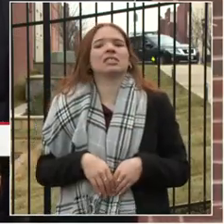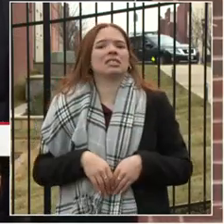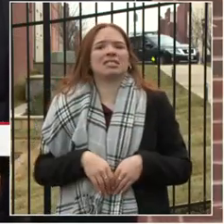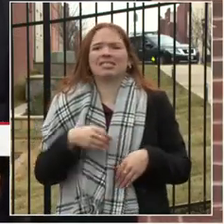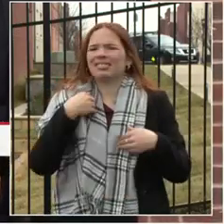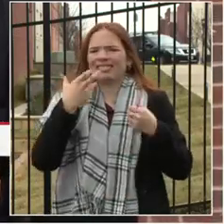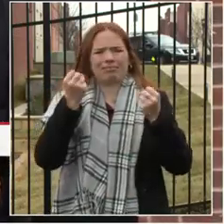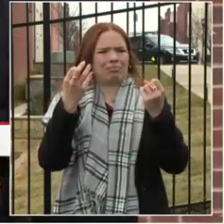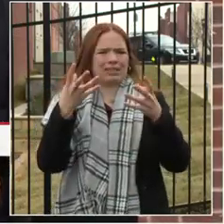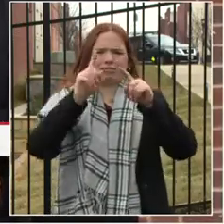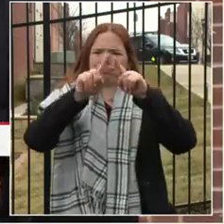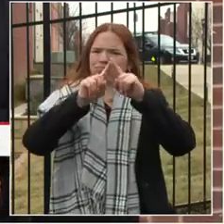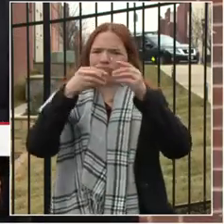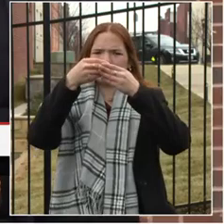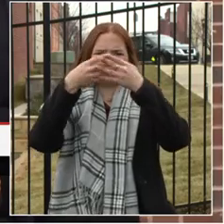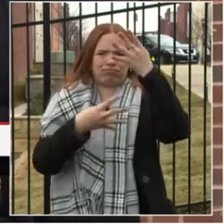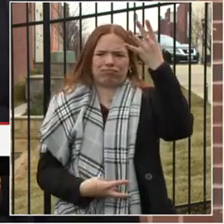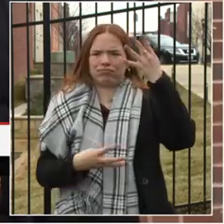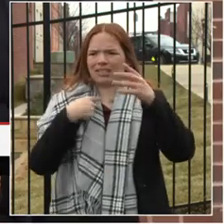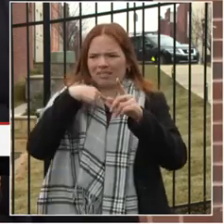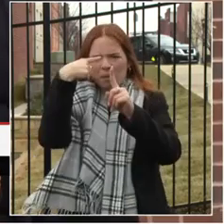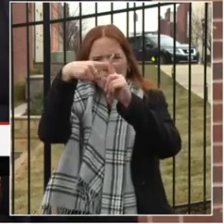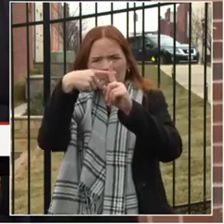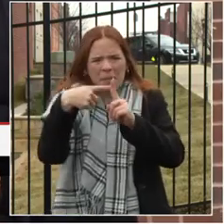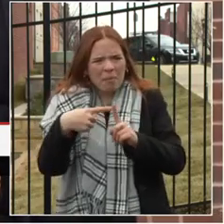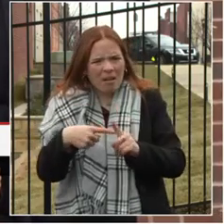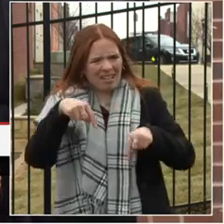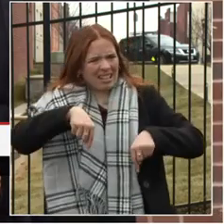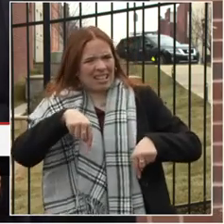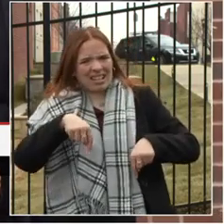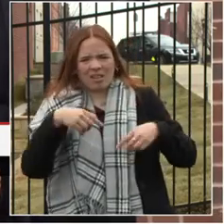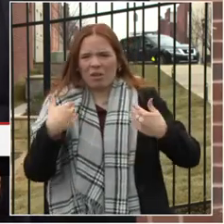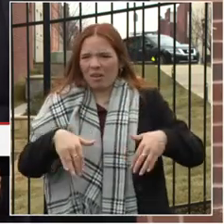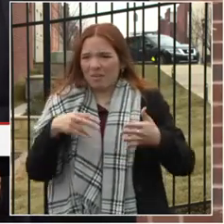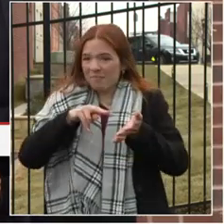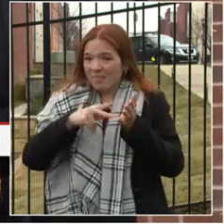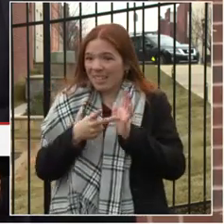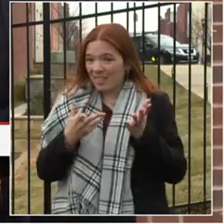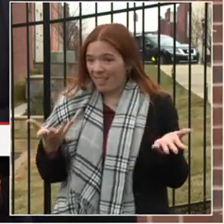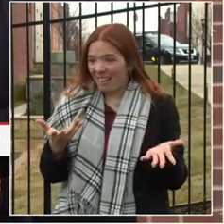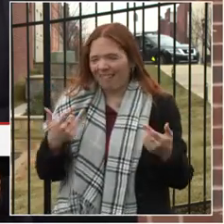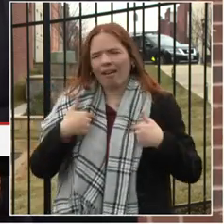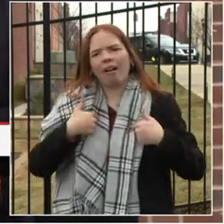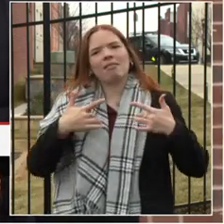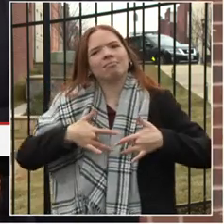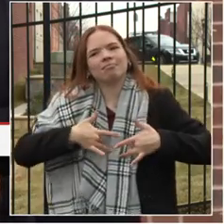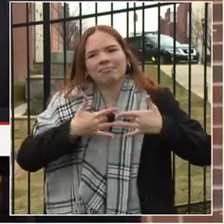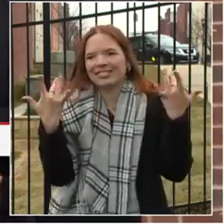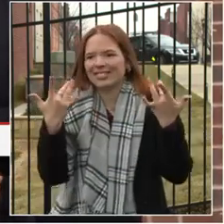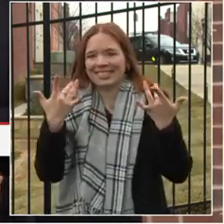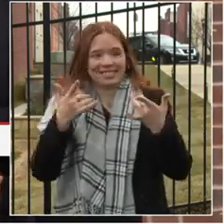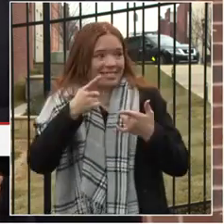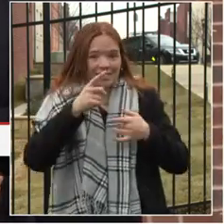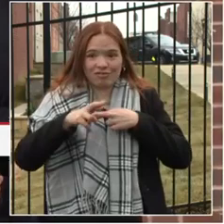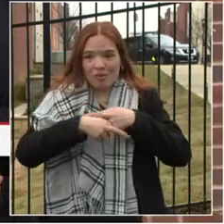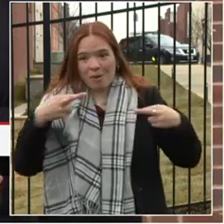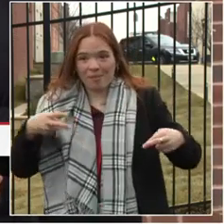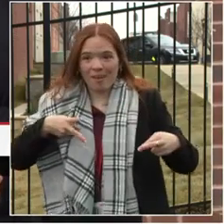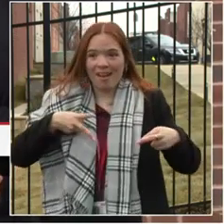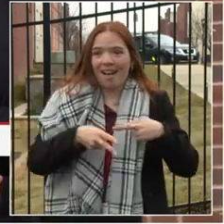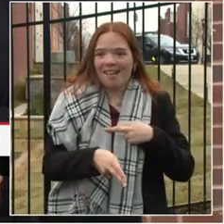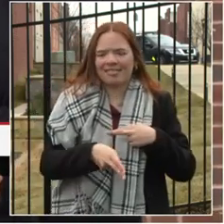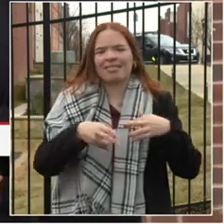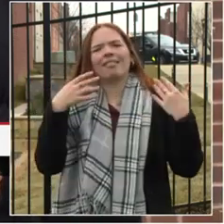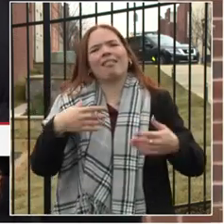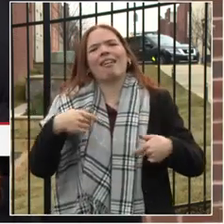so I'm excited about being here to cut the ribbon today with you all, and really appreciate the investments that are being made in the